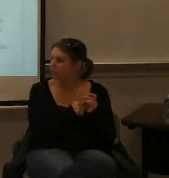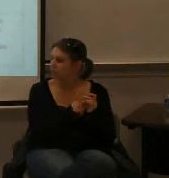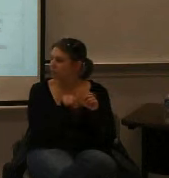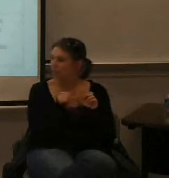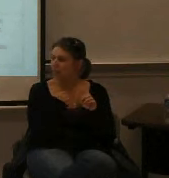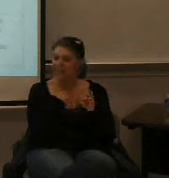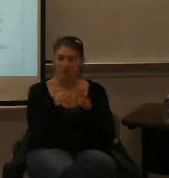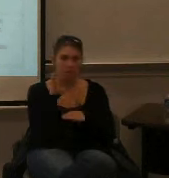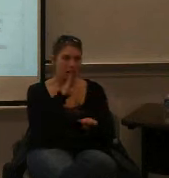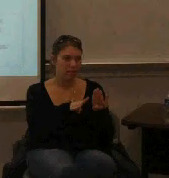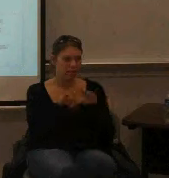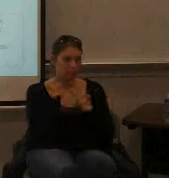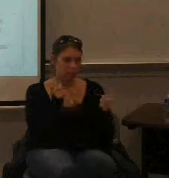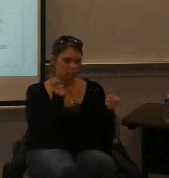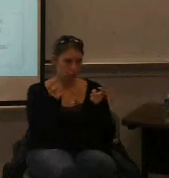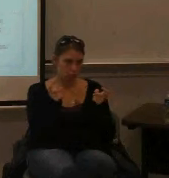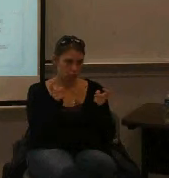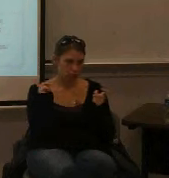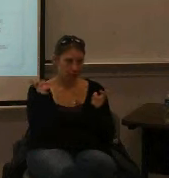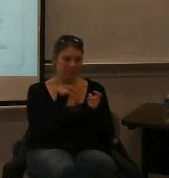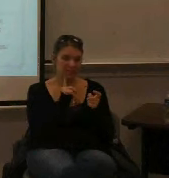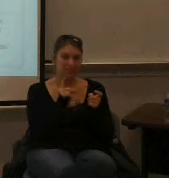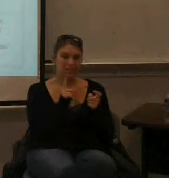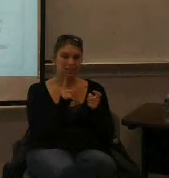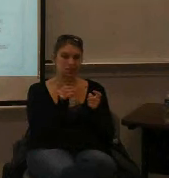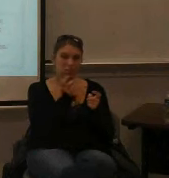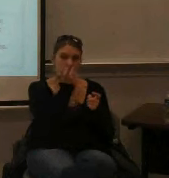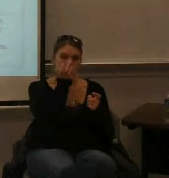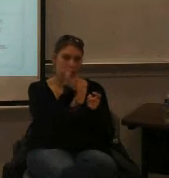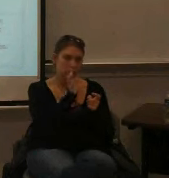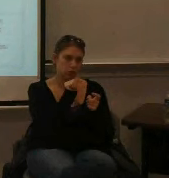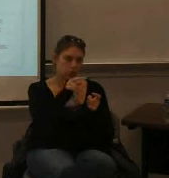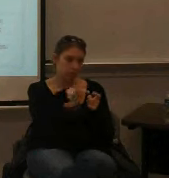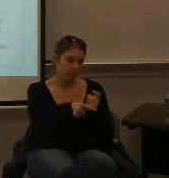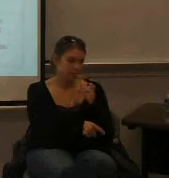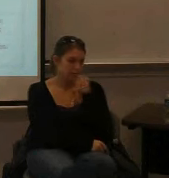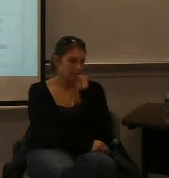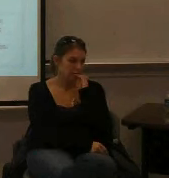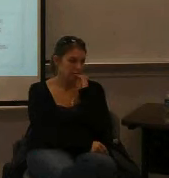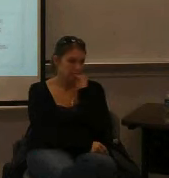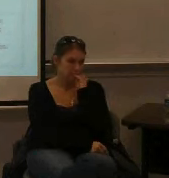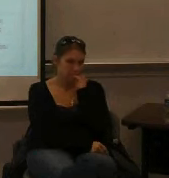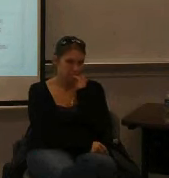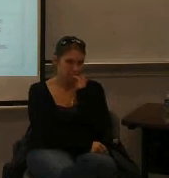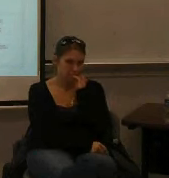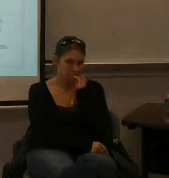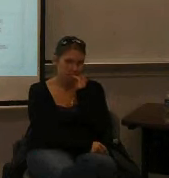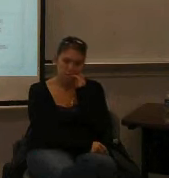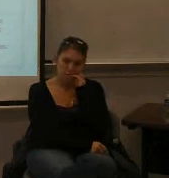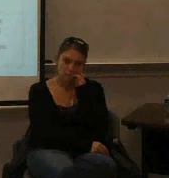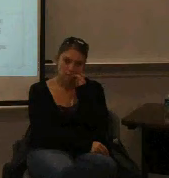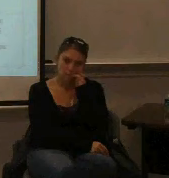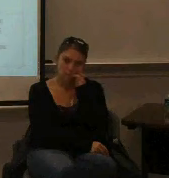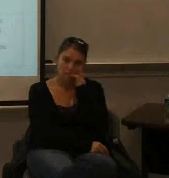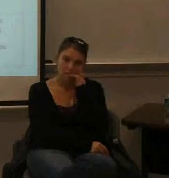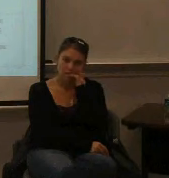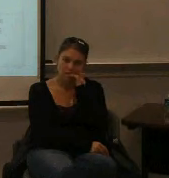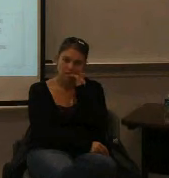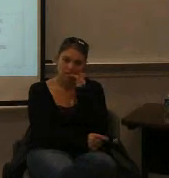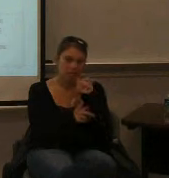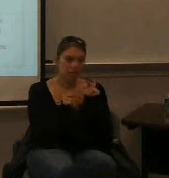And then there's this biological control, and this is basically grass carp. And people will add these grass carp and they'll eat